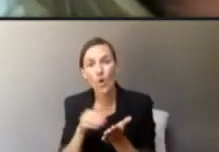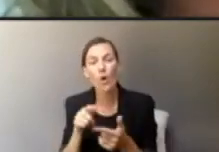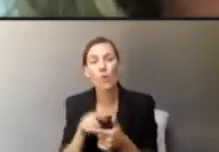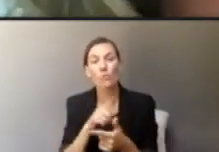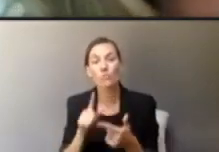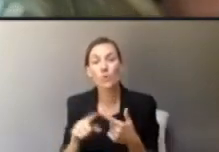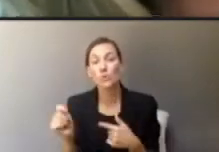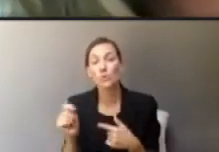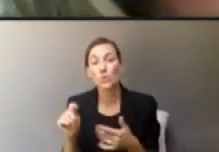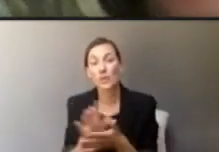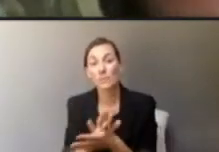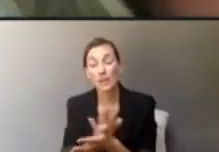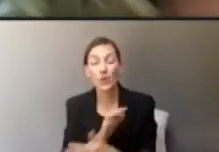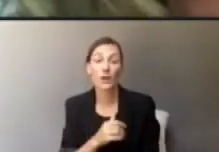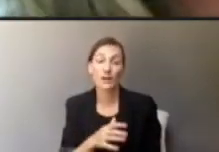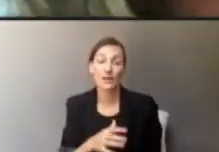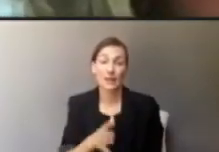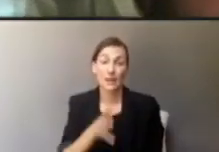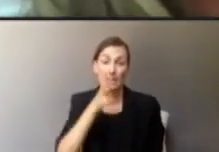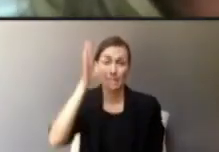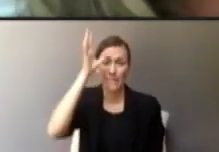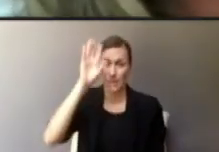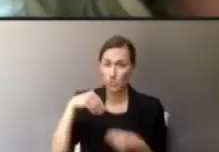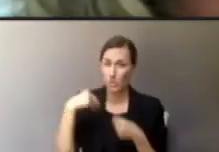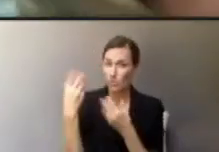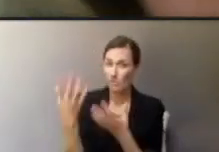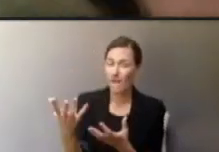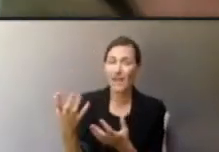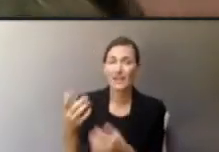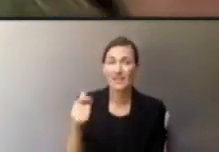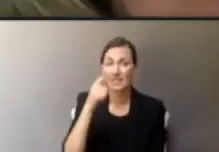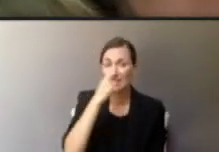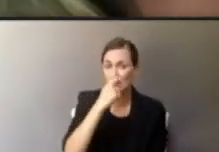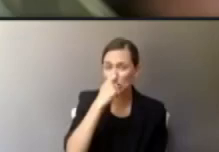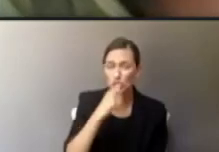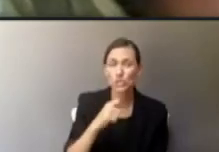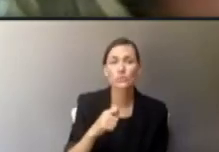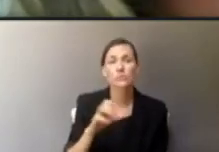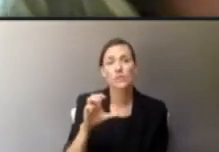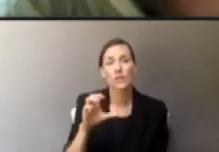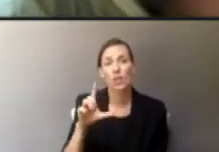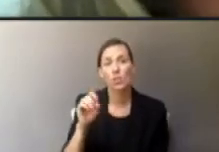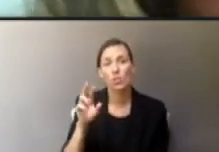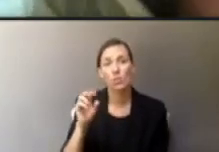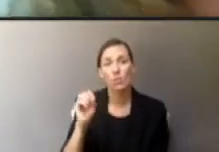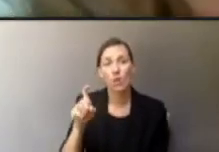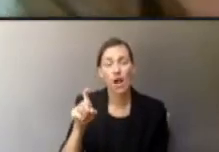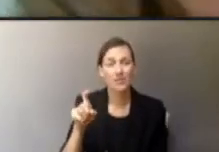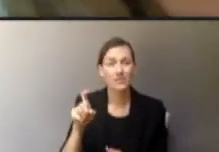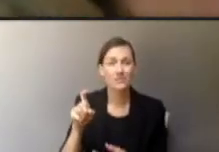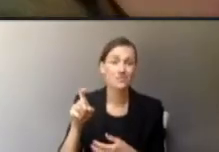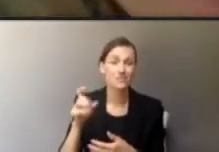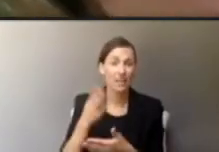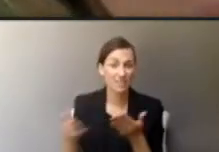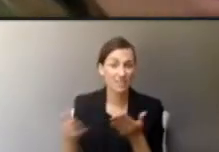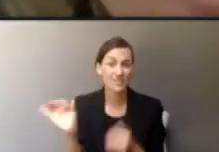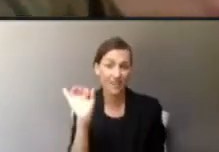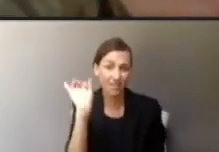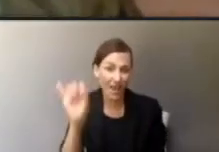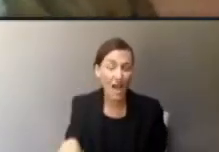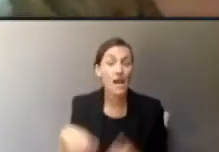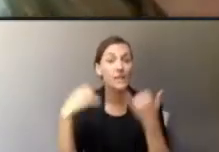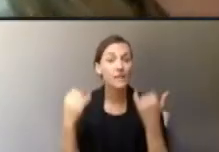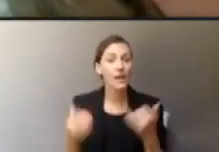and parents were providing tissues and Clorox wipes and things like that. Now,